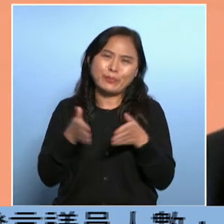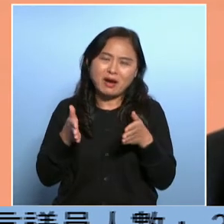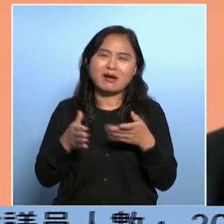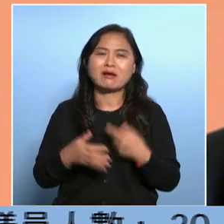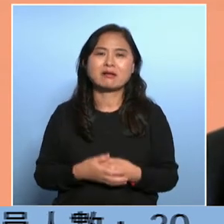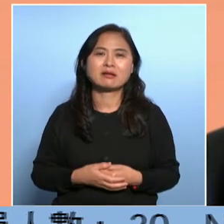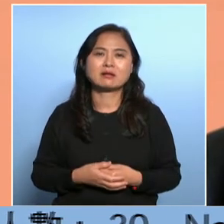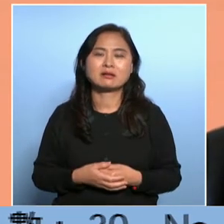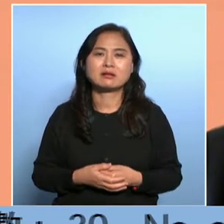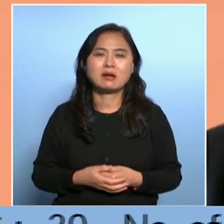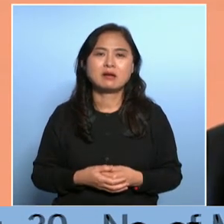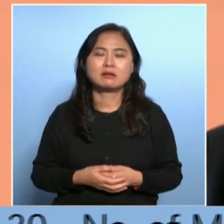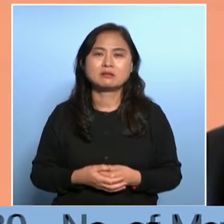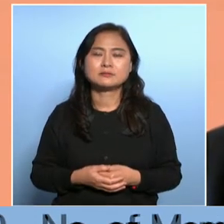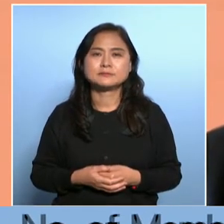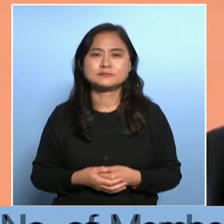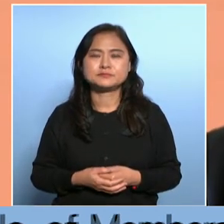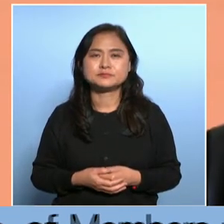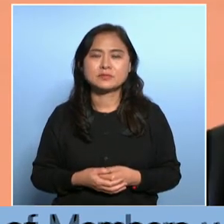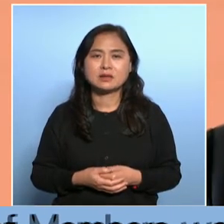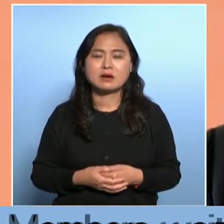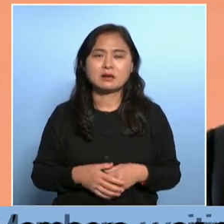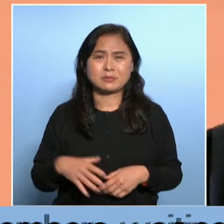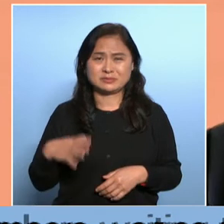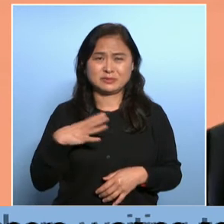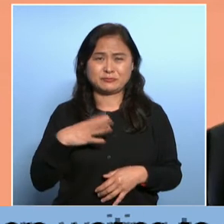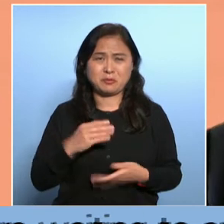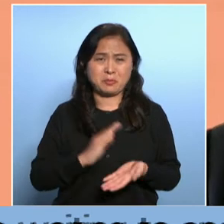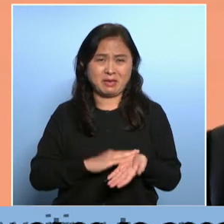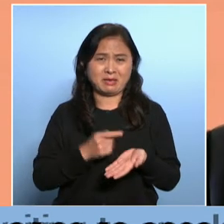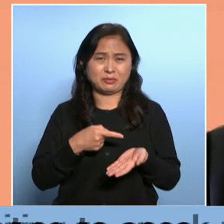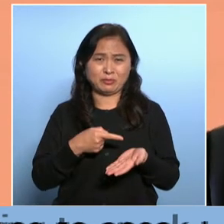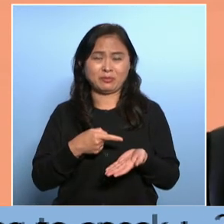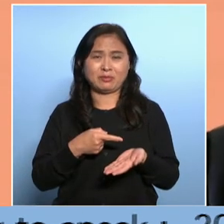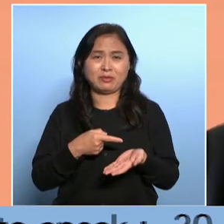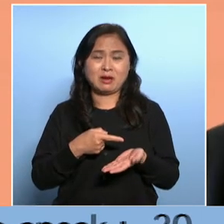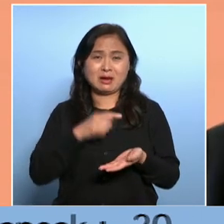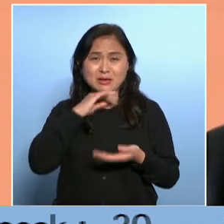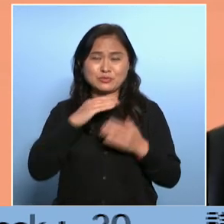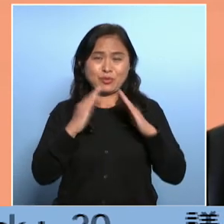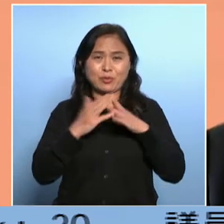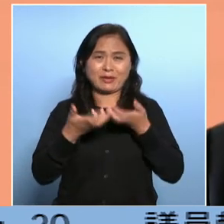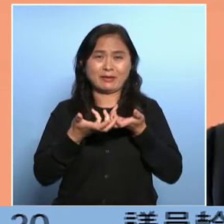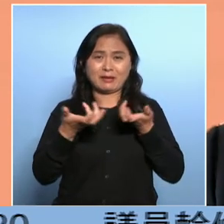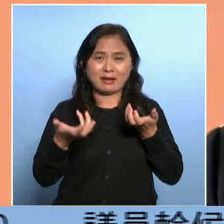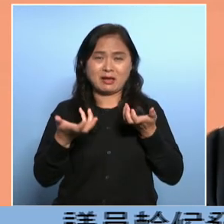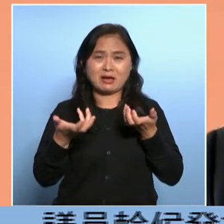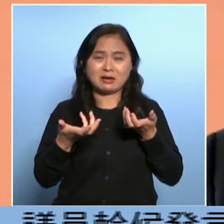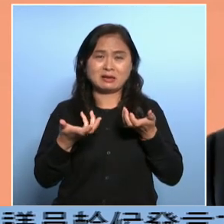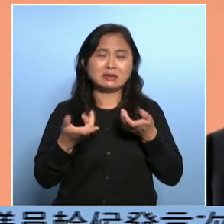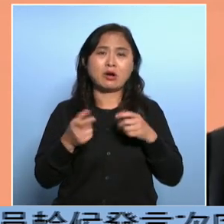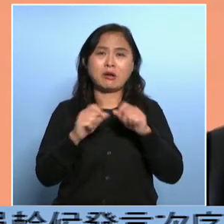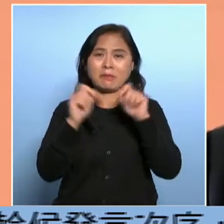are small, they are congested. And if you allow people to